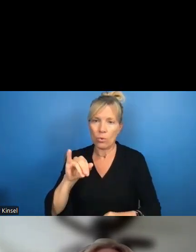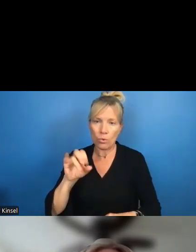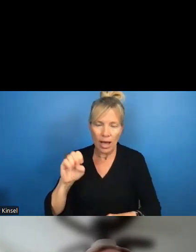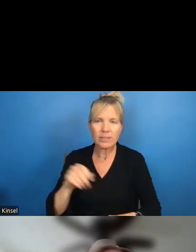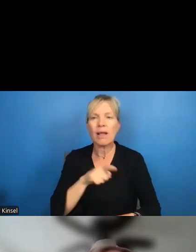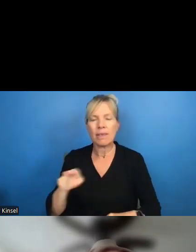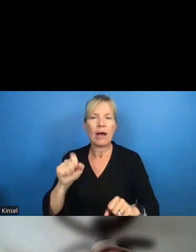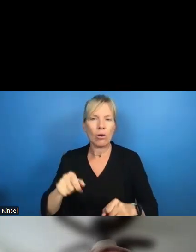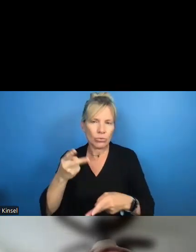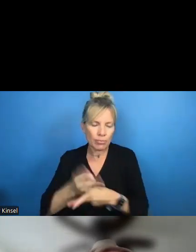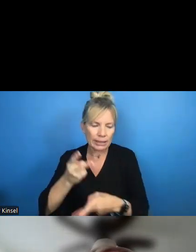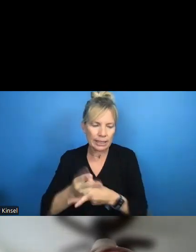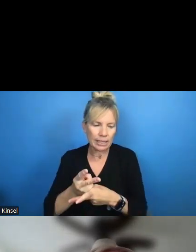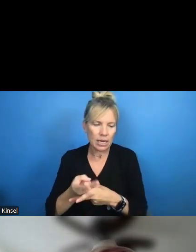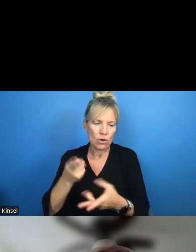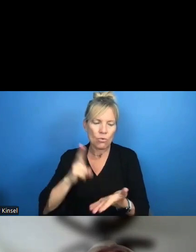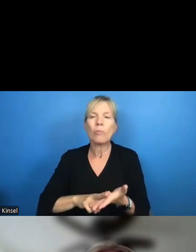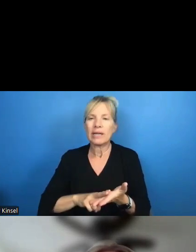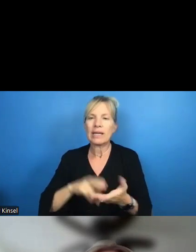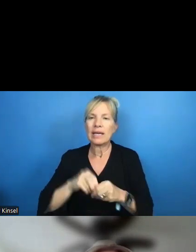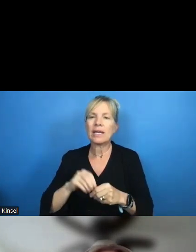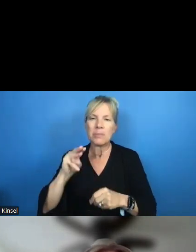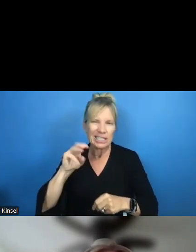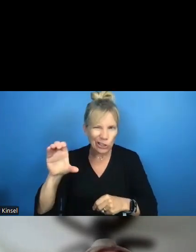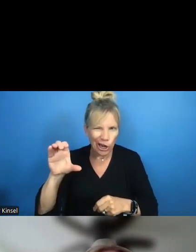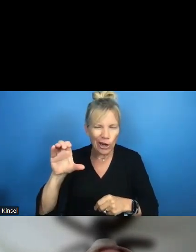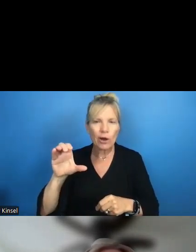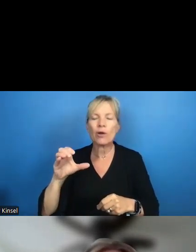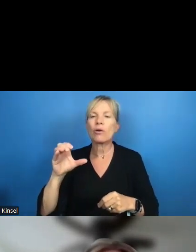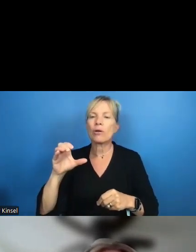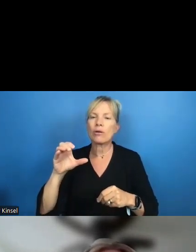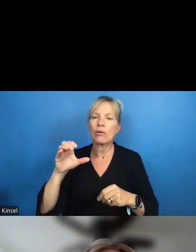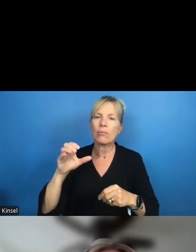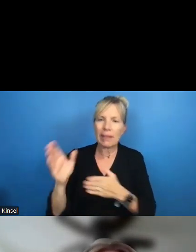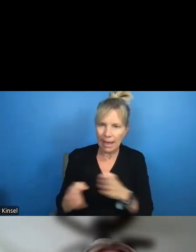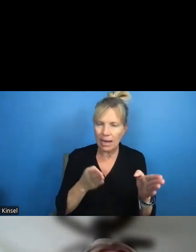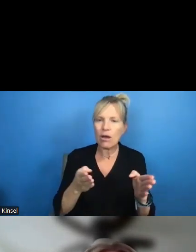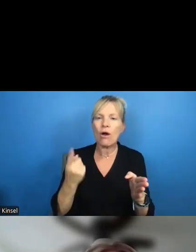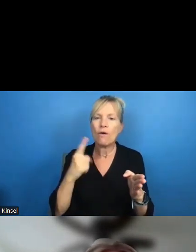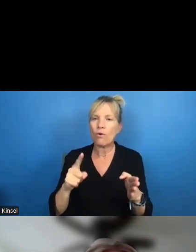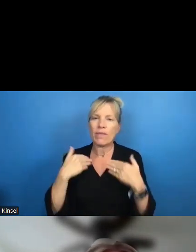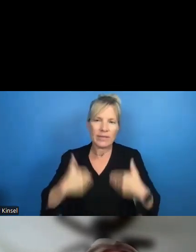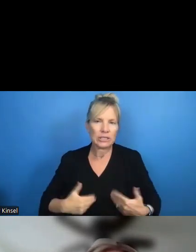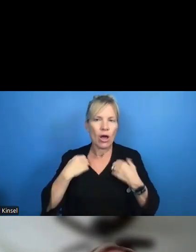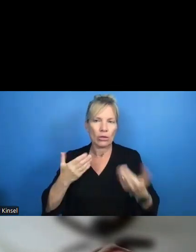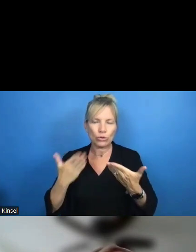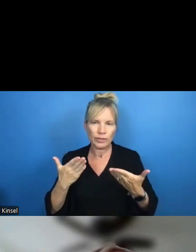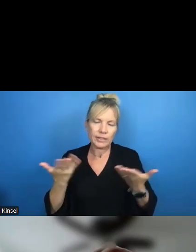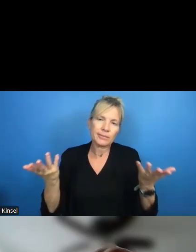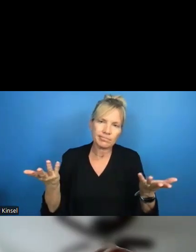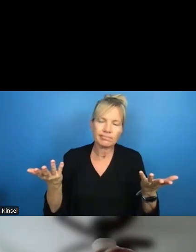also maintain enrollment in their managed care plan for their physical health services.